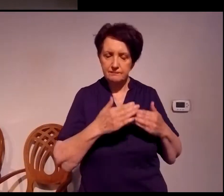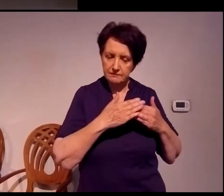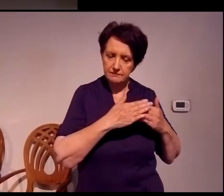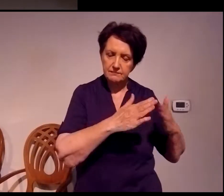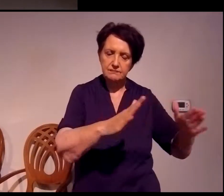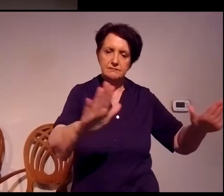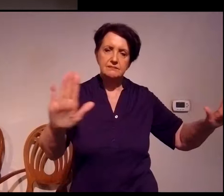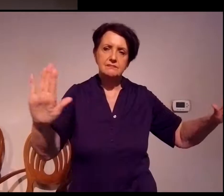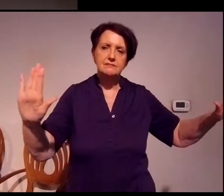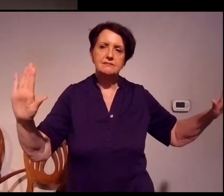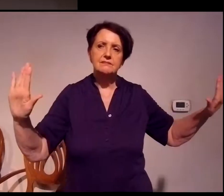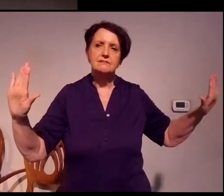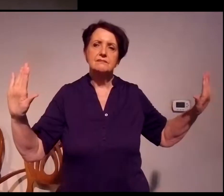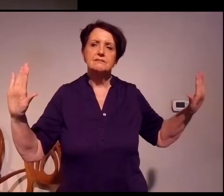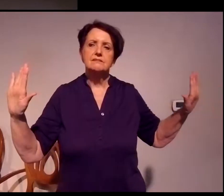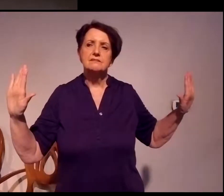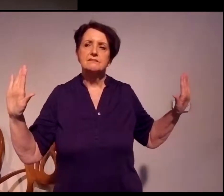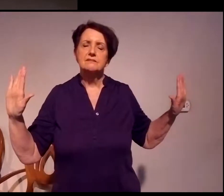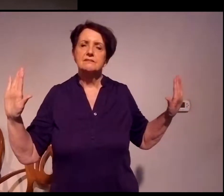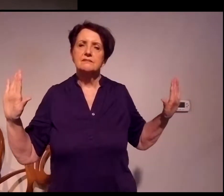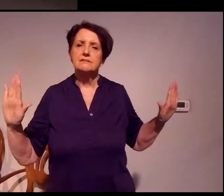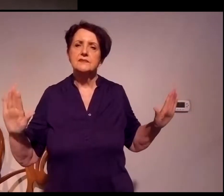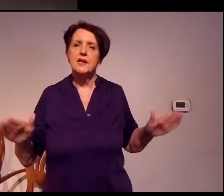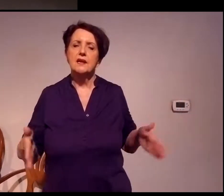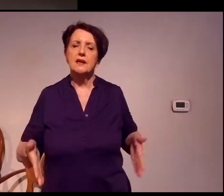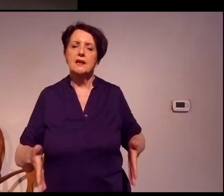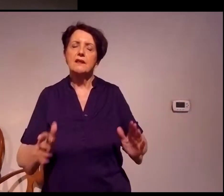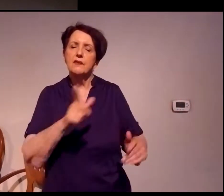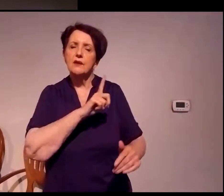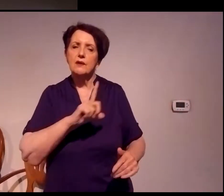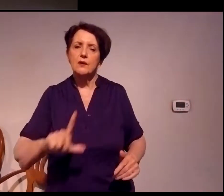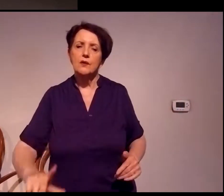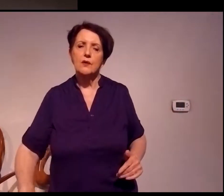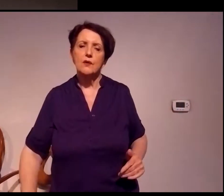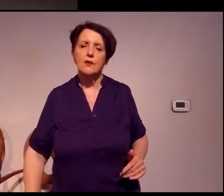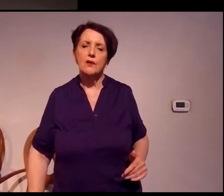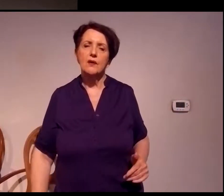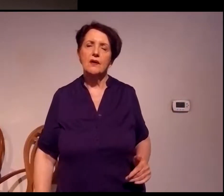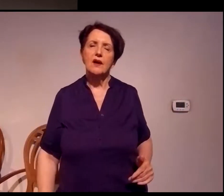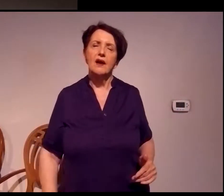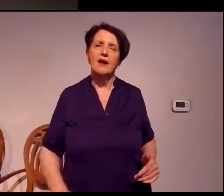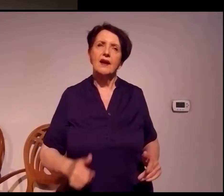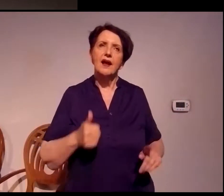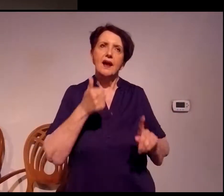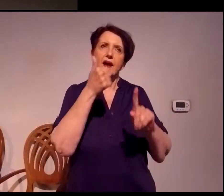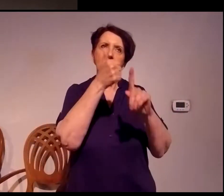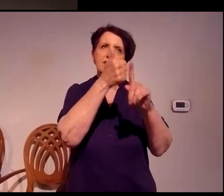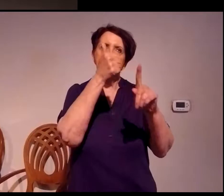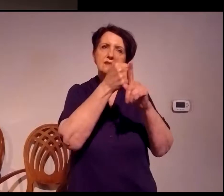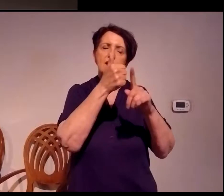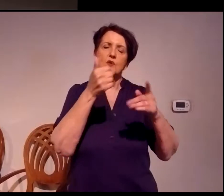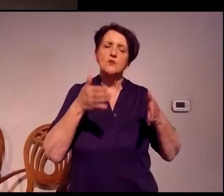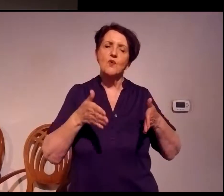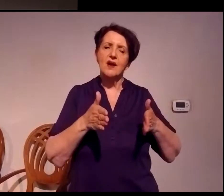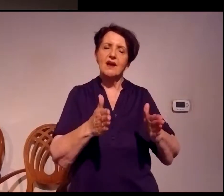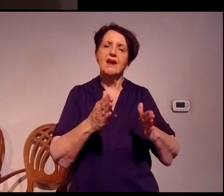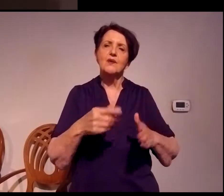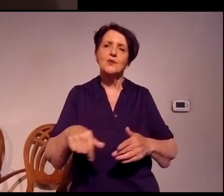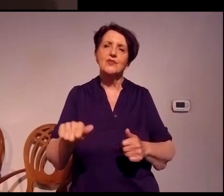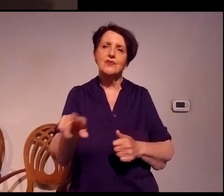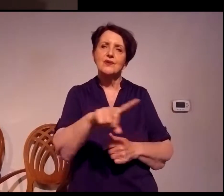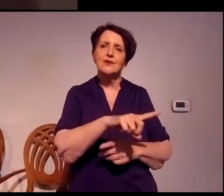Open your heart, let the Lord have its own